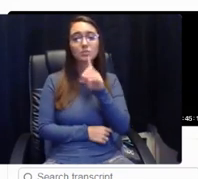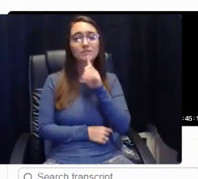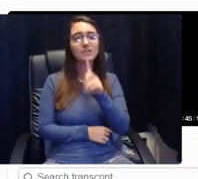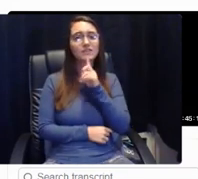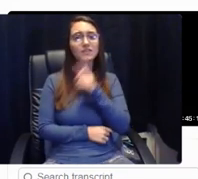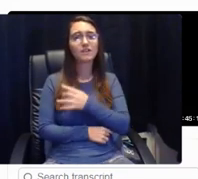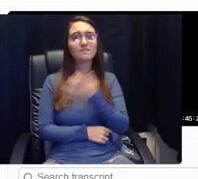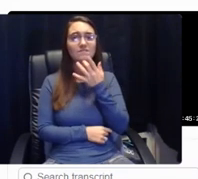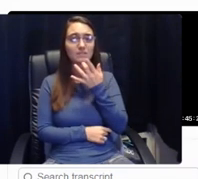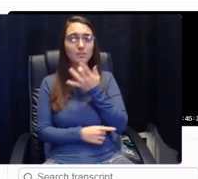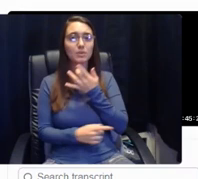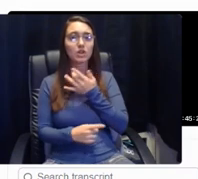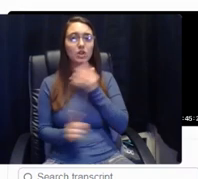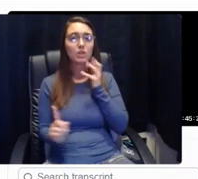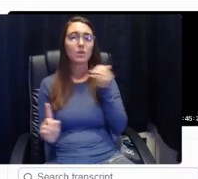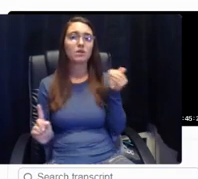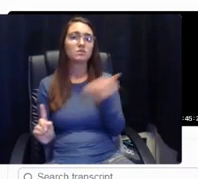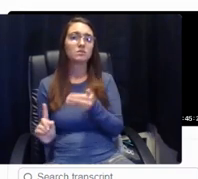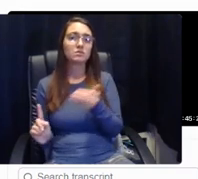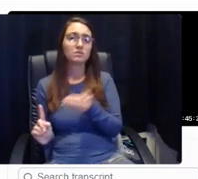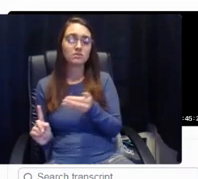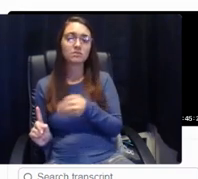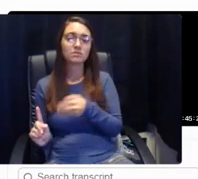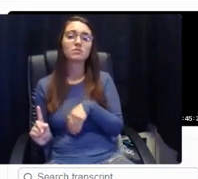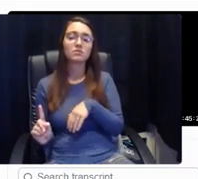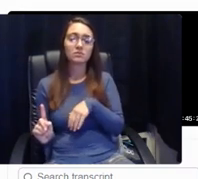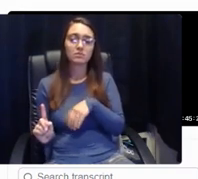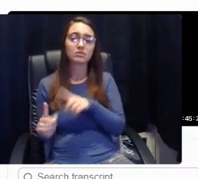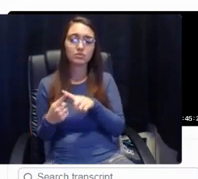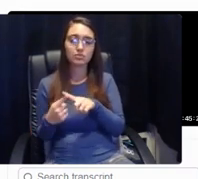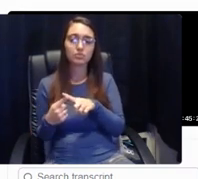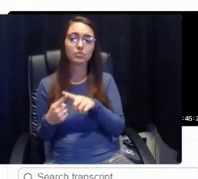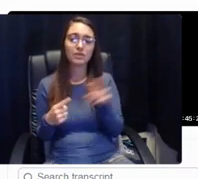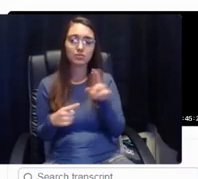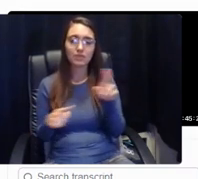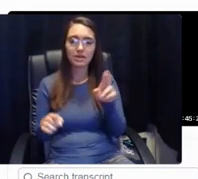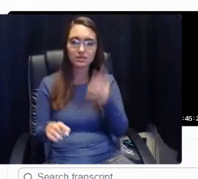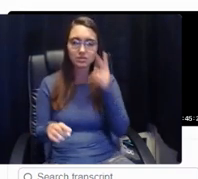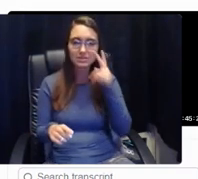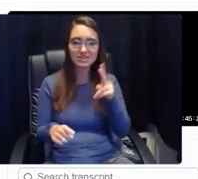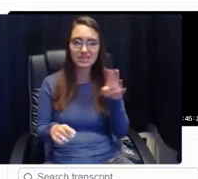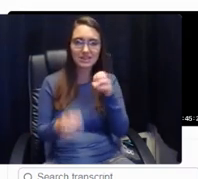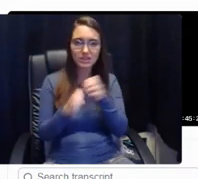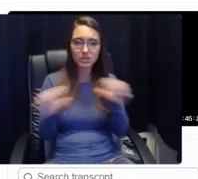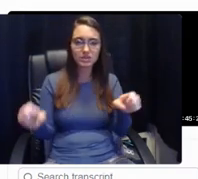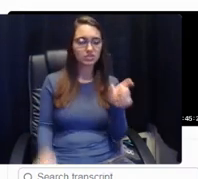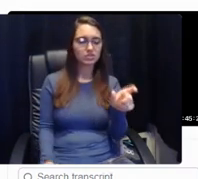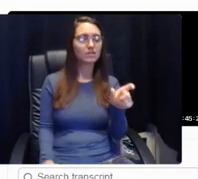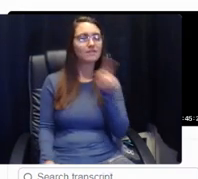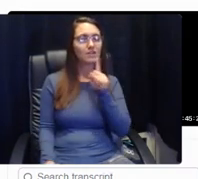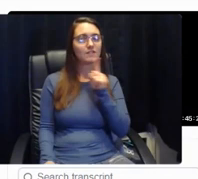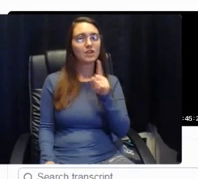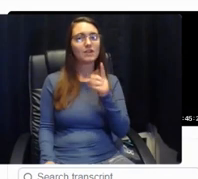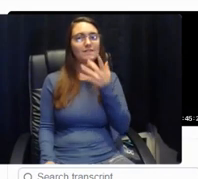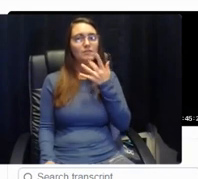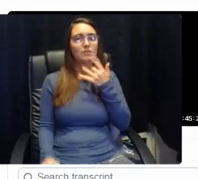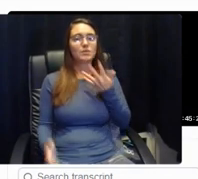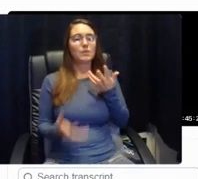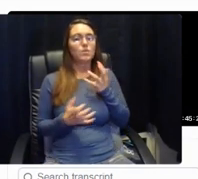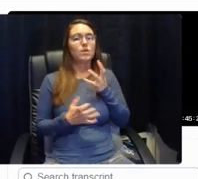favorable, very favorable to the right here. You see, this is highly favorable to